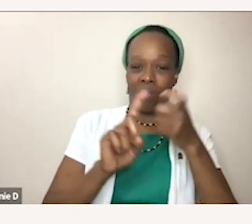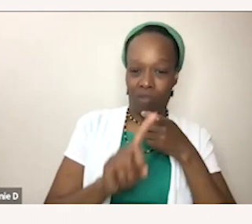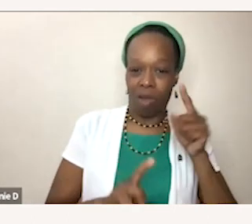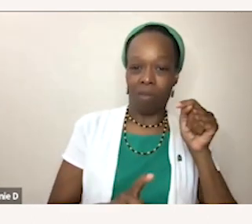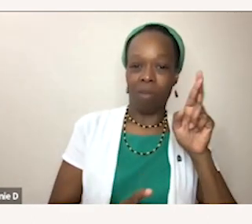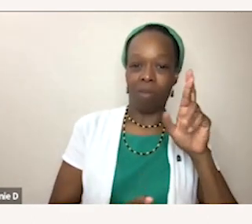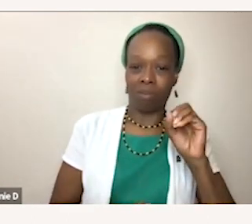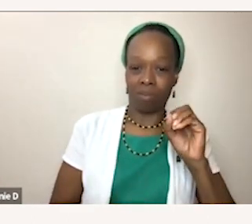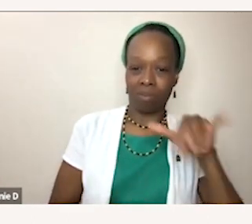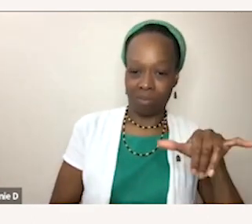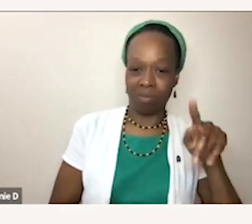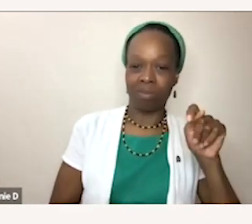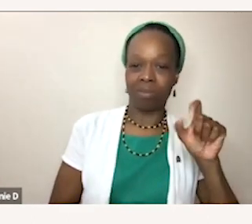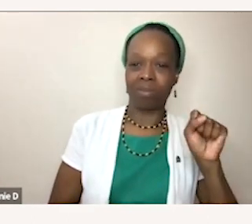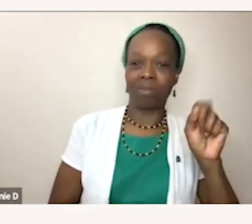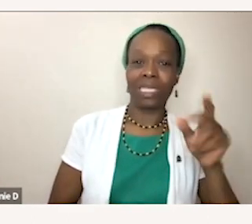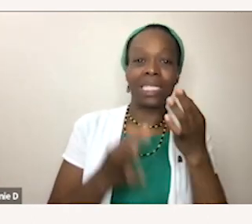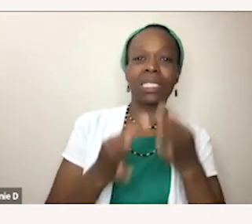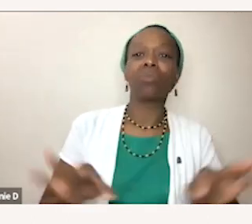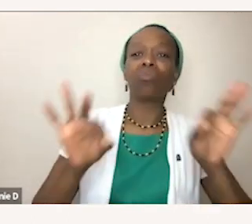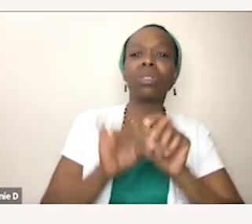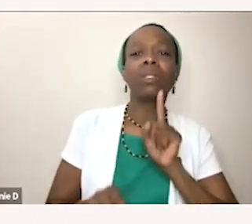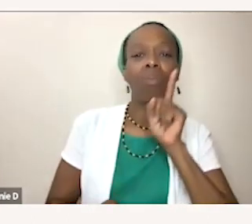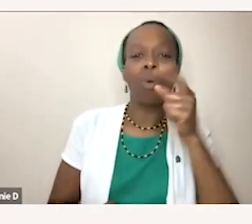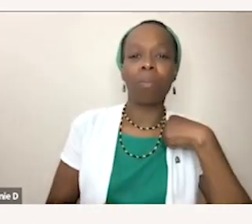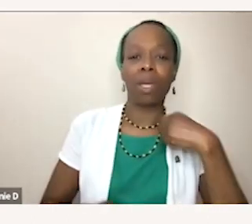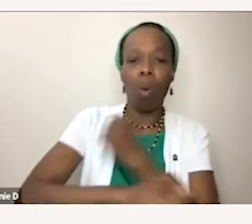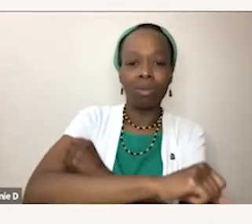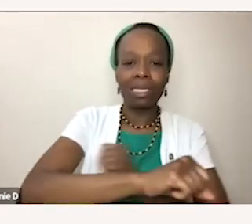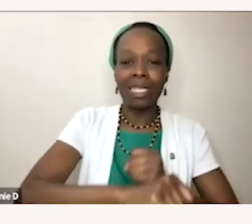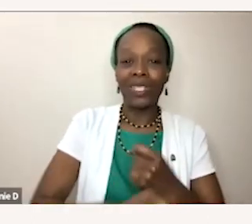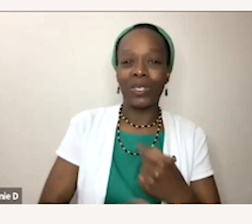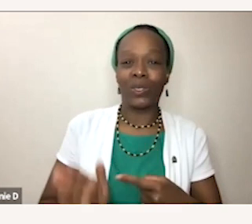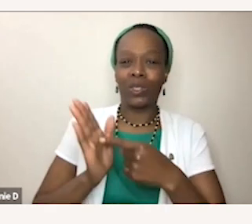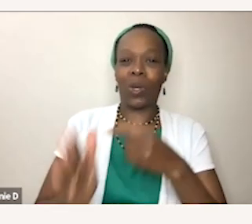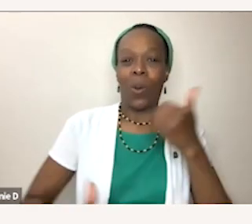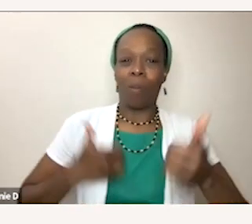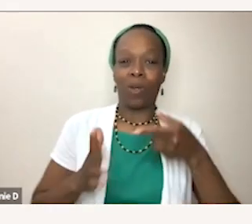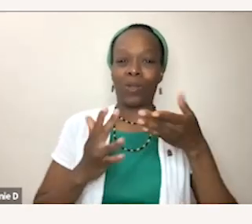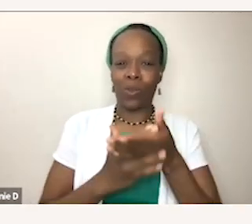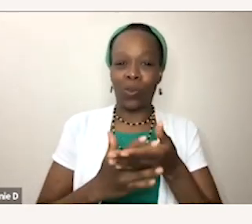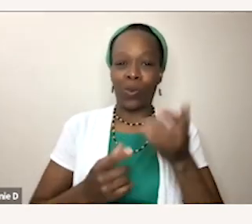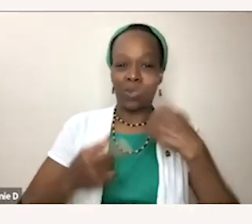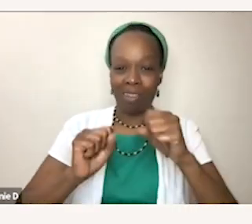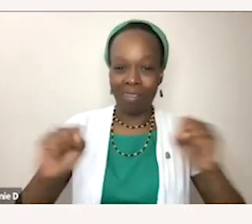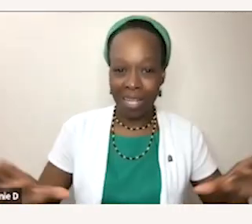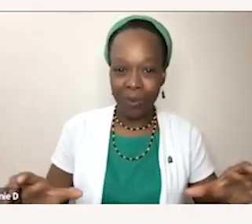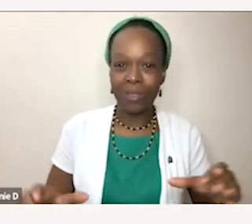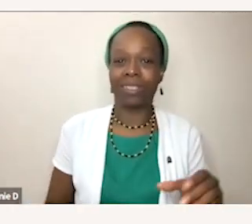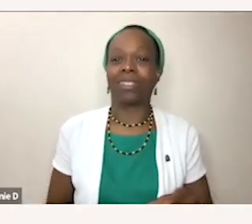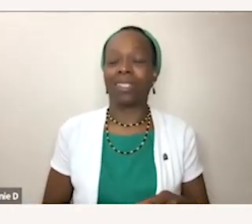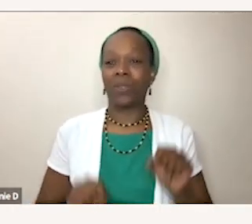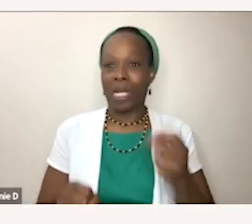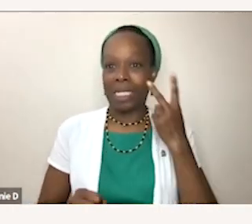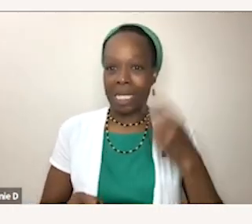for me on stage to show emotion through sign language. And I think any of you watching today will be seeing the demonstration that Greenie is actually